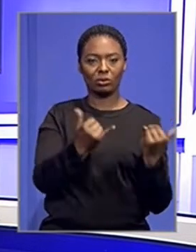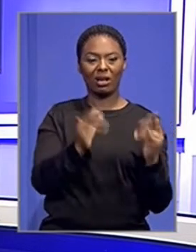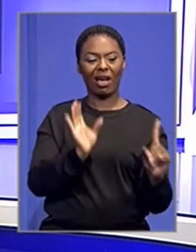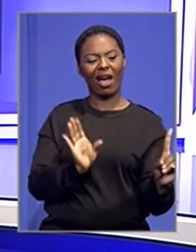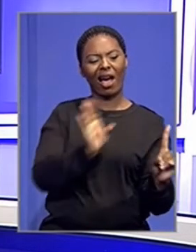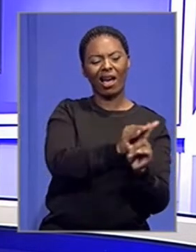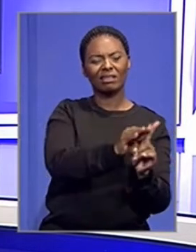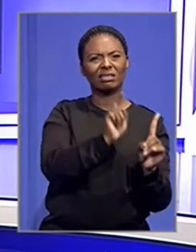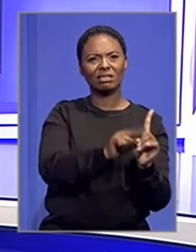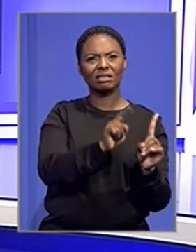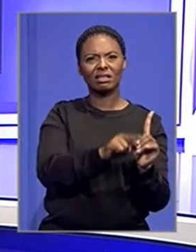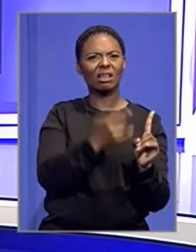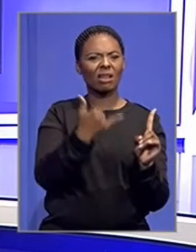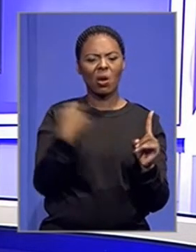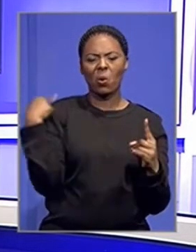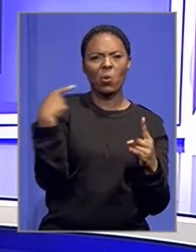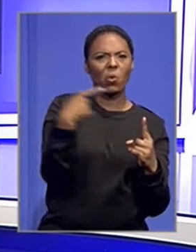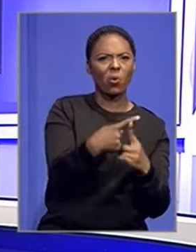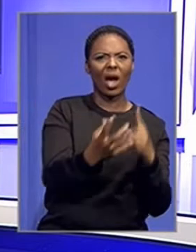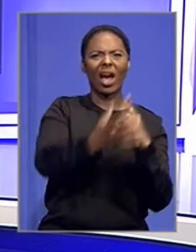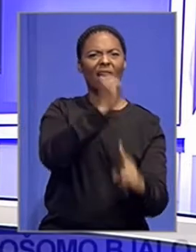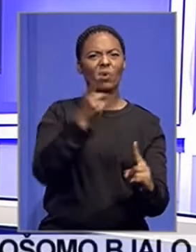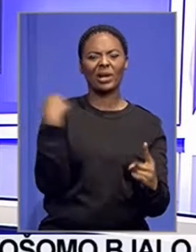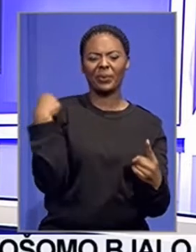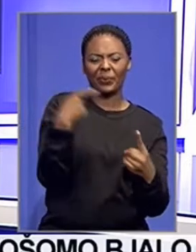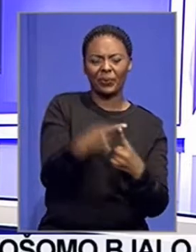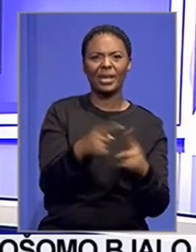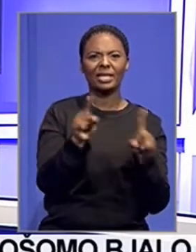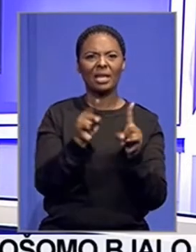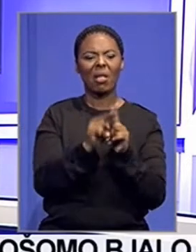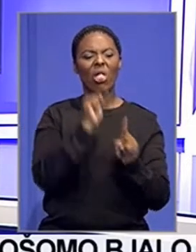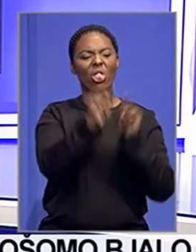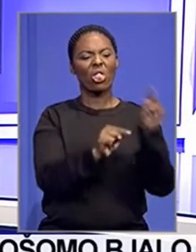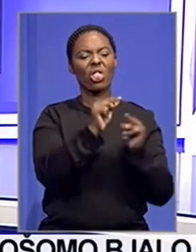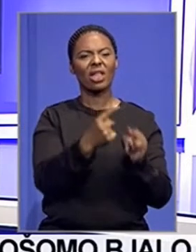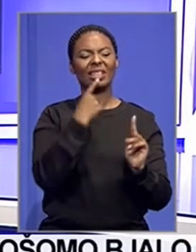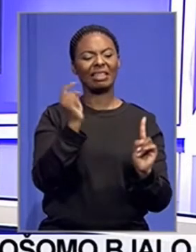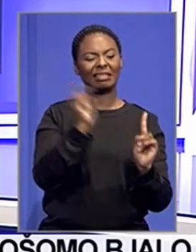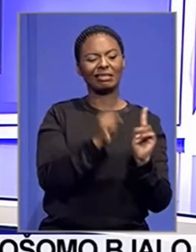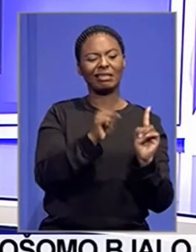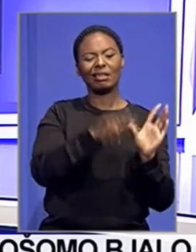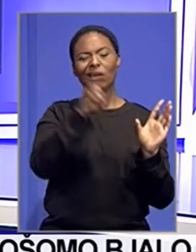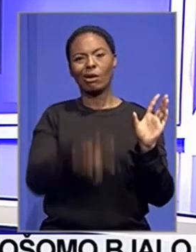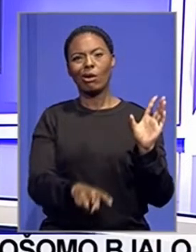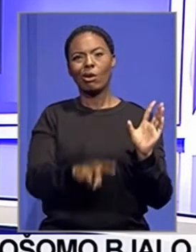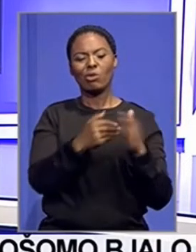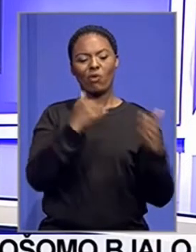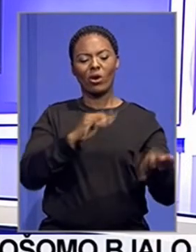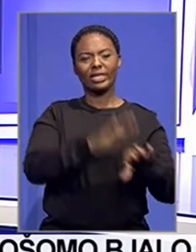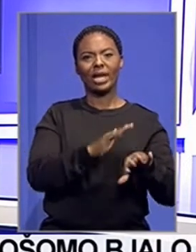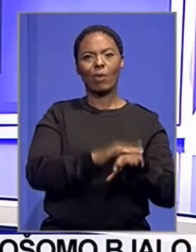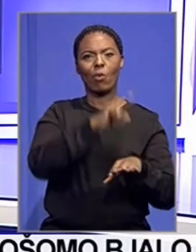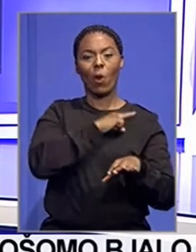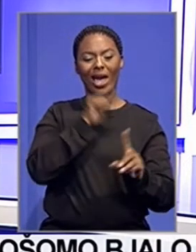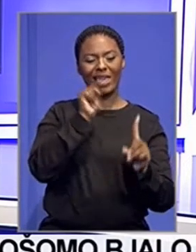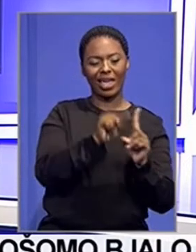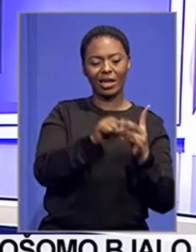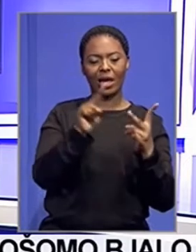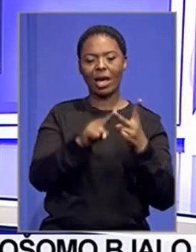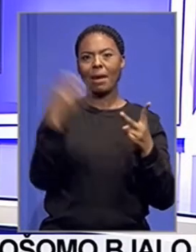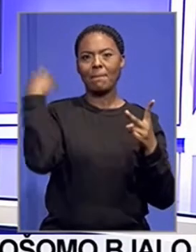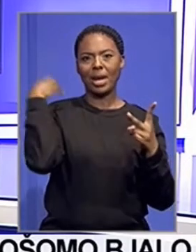ka diphihlelelo tsa gagwe tse kgolo le dipego tse reng o rola modiro pele ga nako ka lebaka la ge